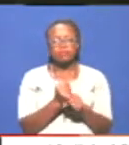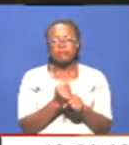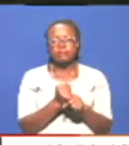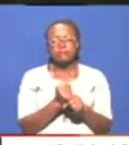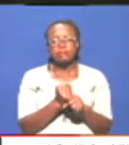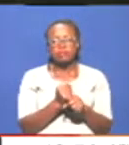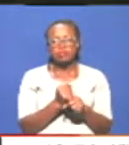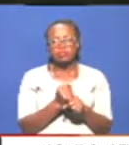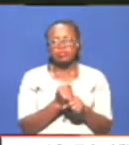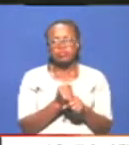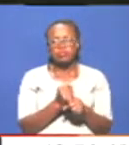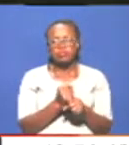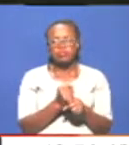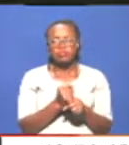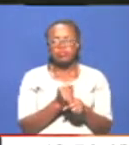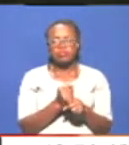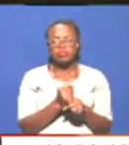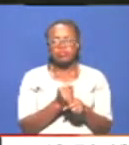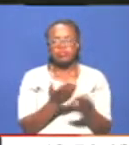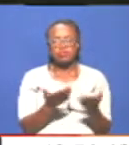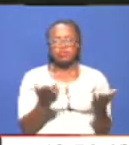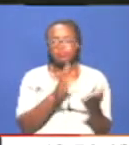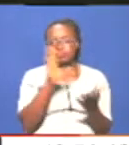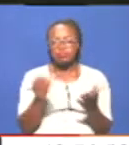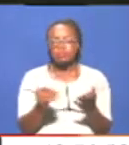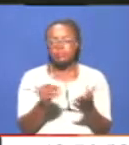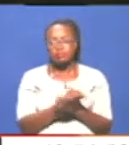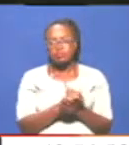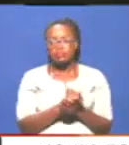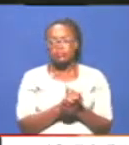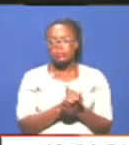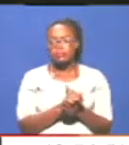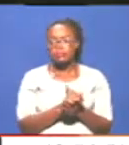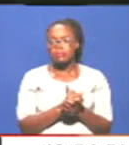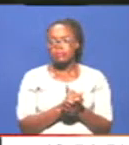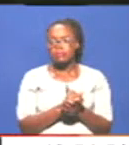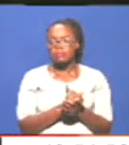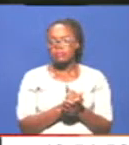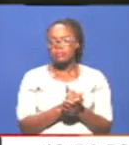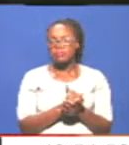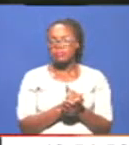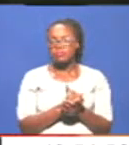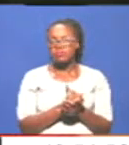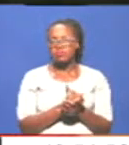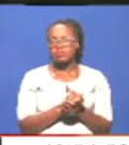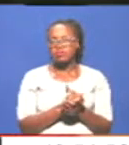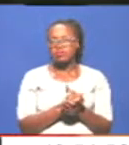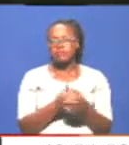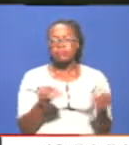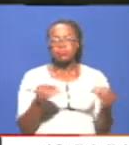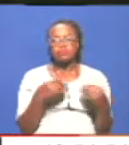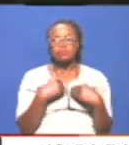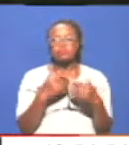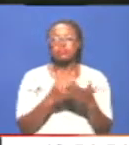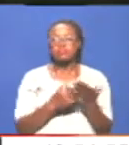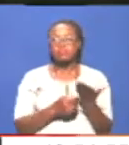the trade crafts in Africa? Because you know what? You know, when we were growing up and we'd play checkers, we'd pull up something like this. Yes.